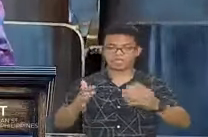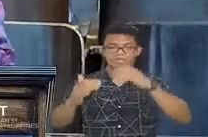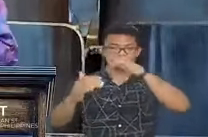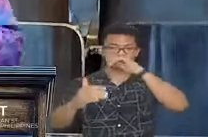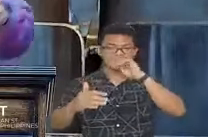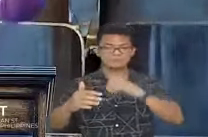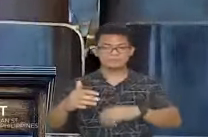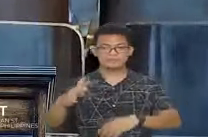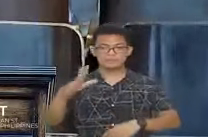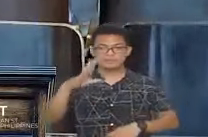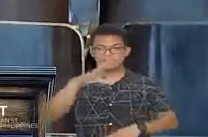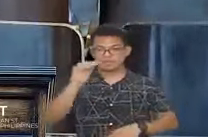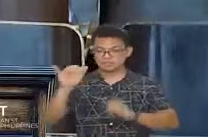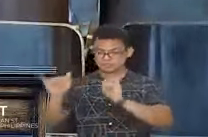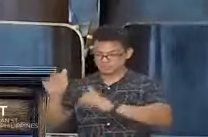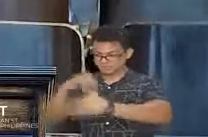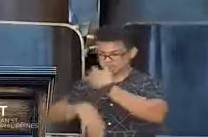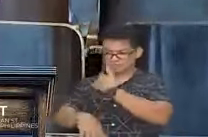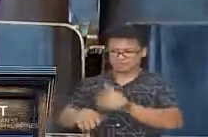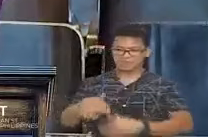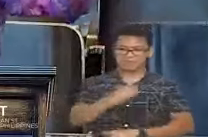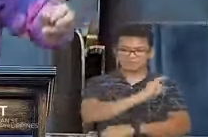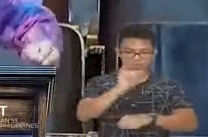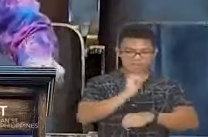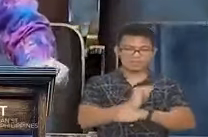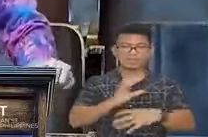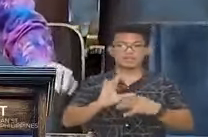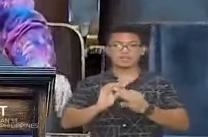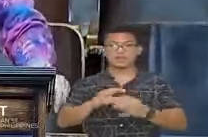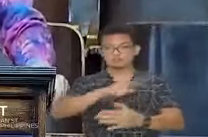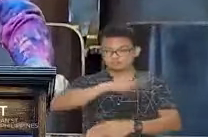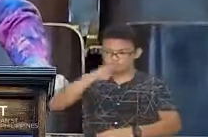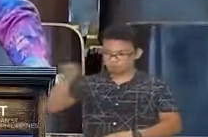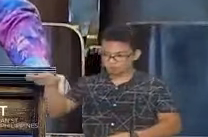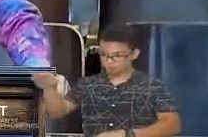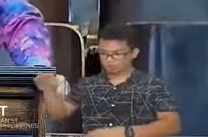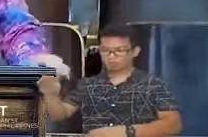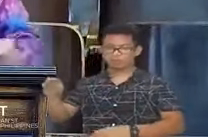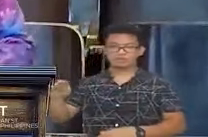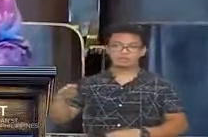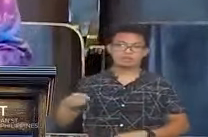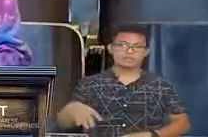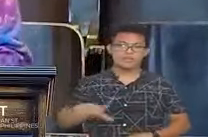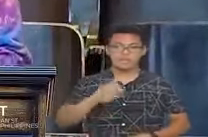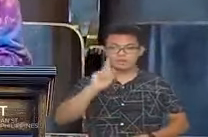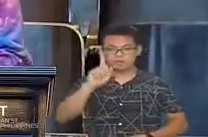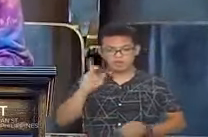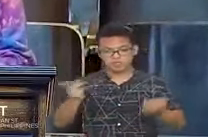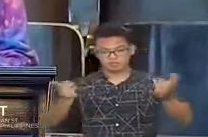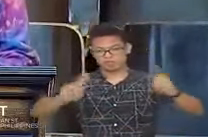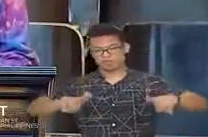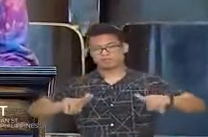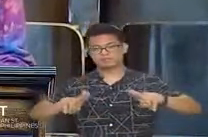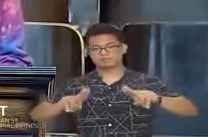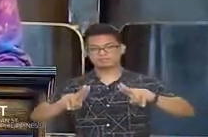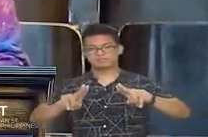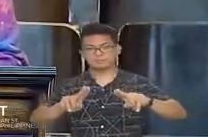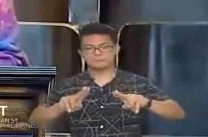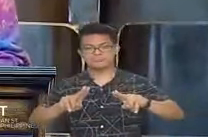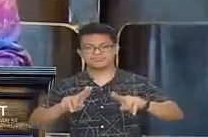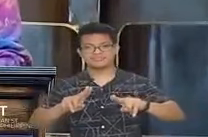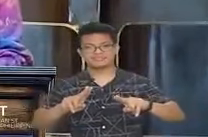Telmubo is an island off Bohol. The old Sabien Unido. And this is what happened.